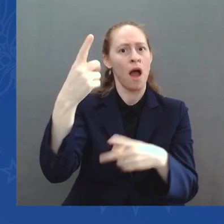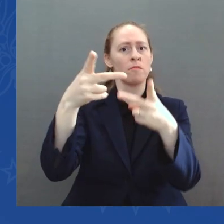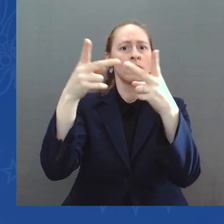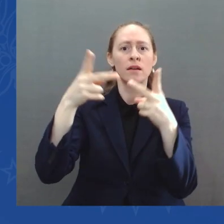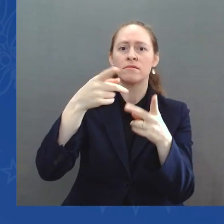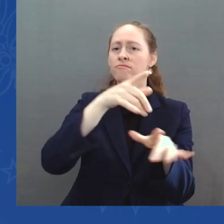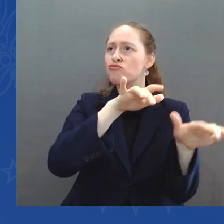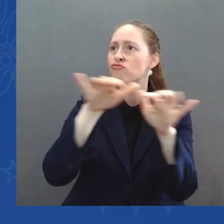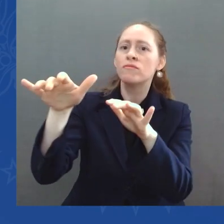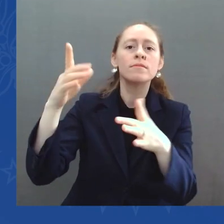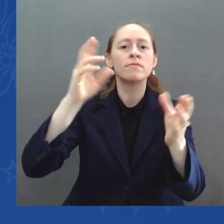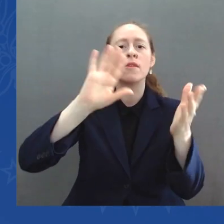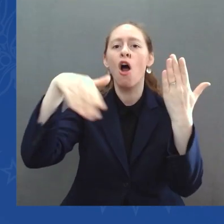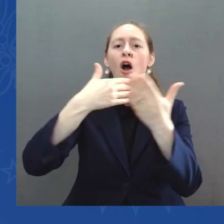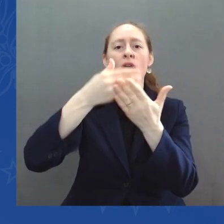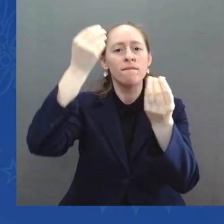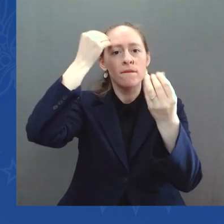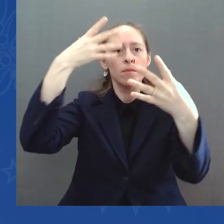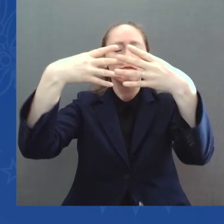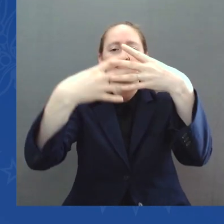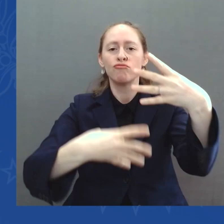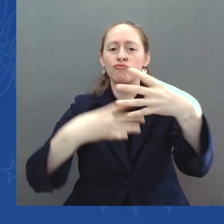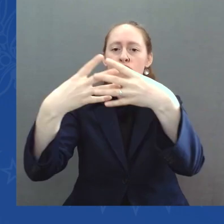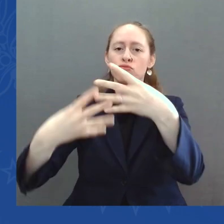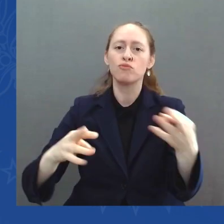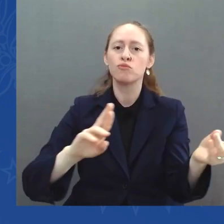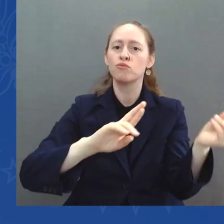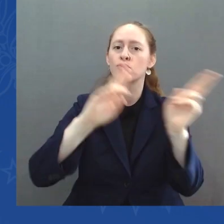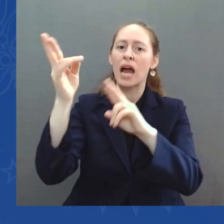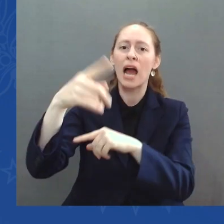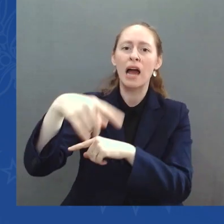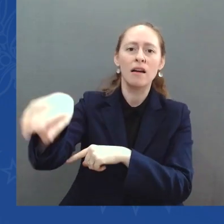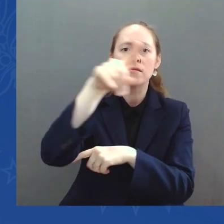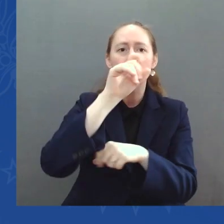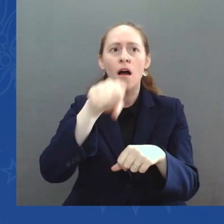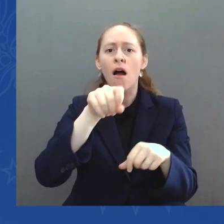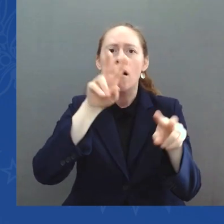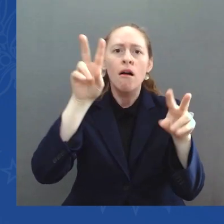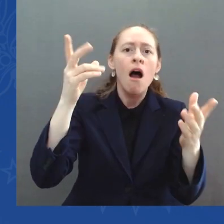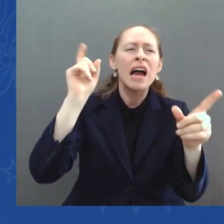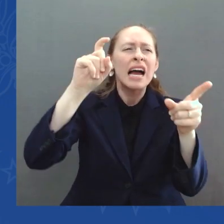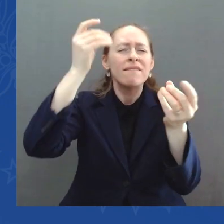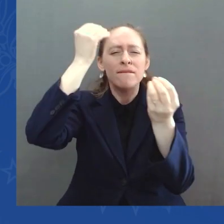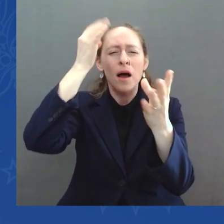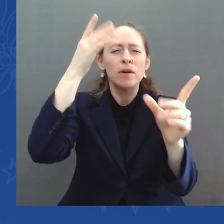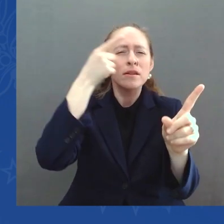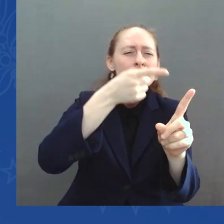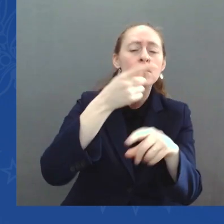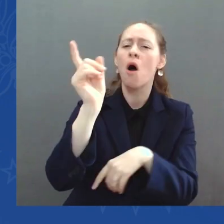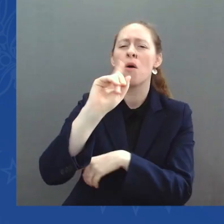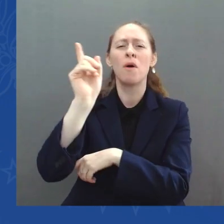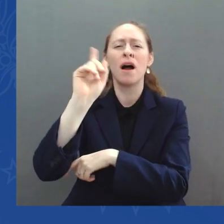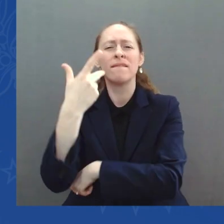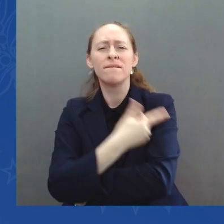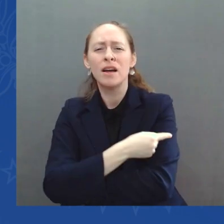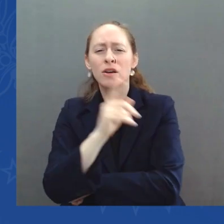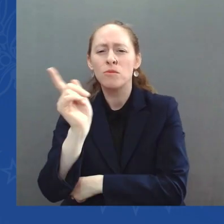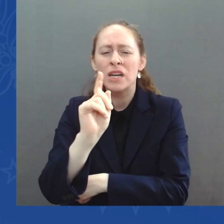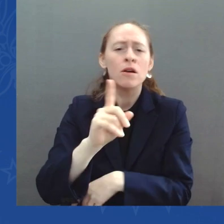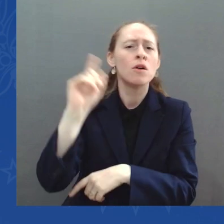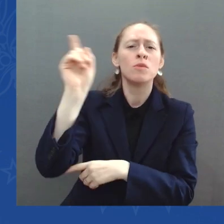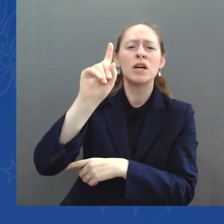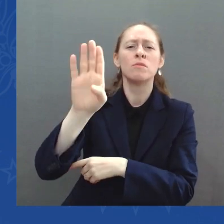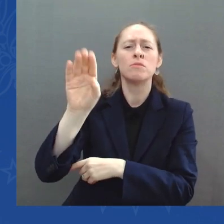Free vaccines and boosters, free at-home tests, high-quality masks, and for